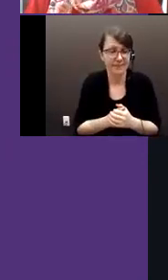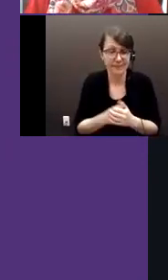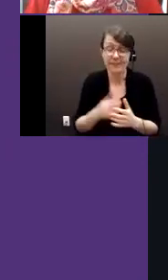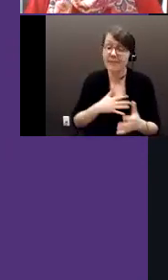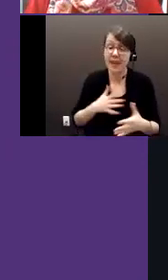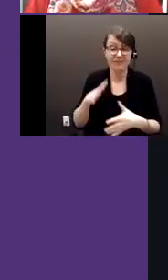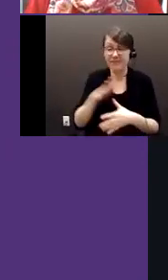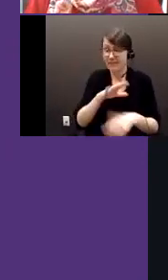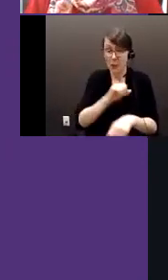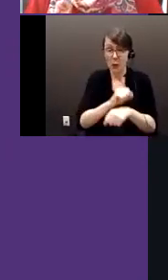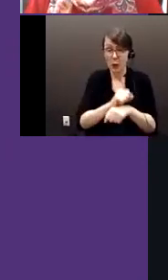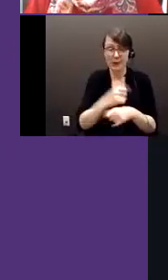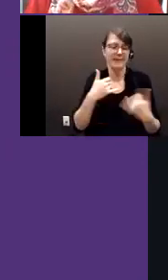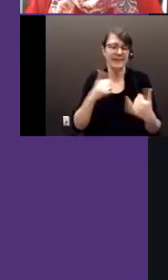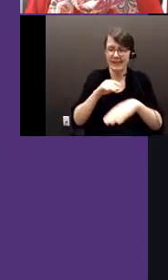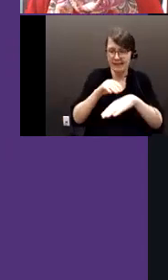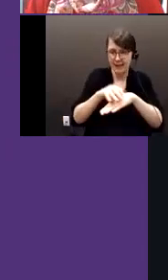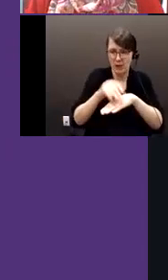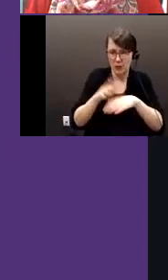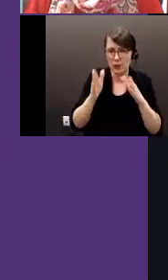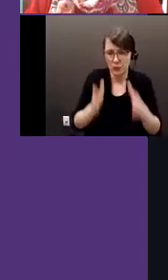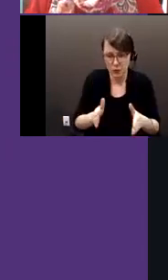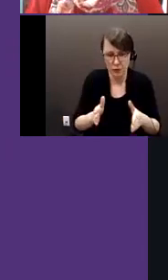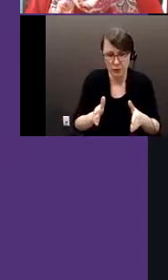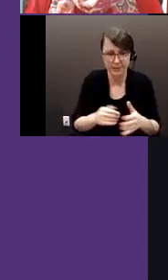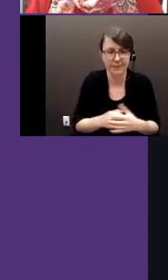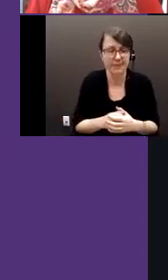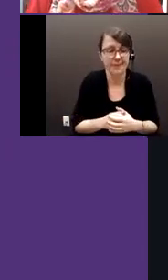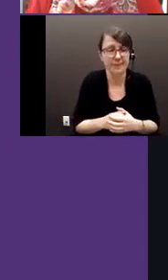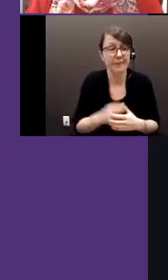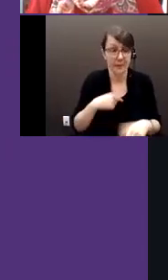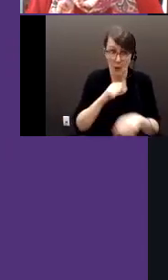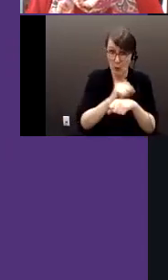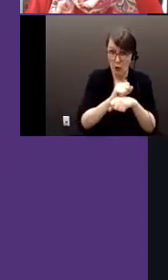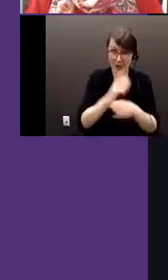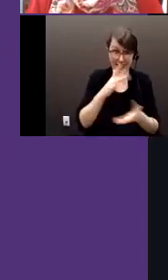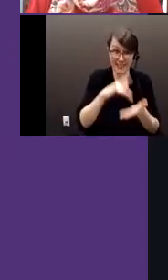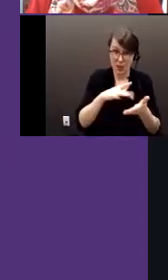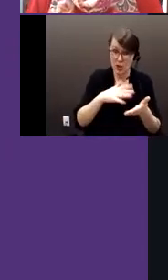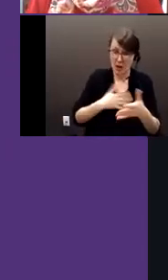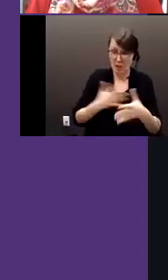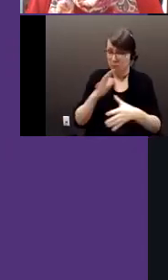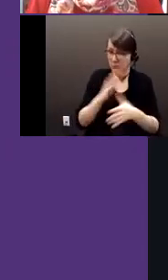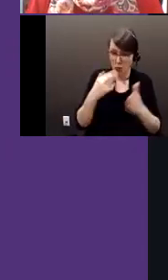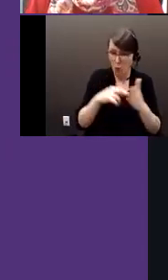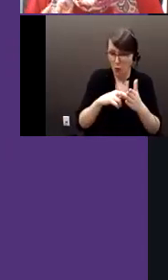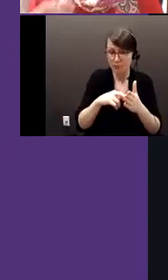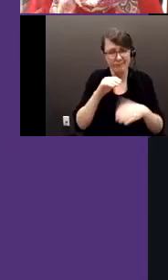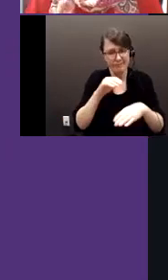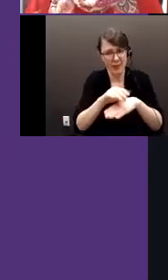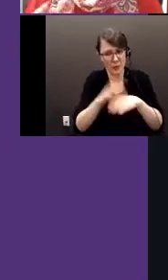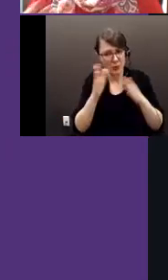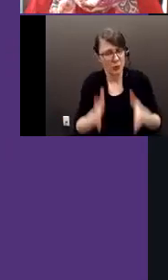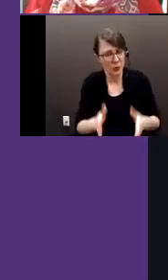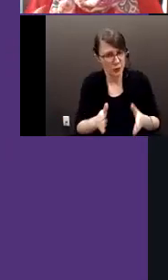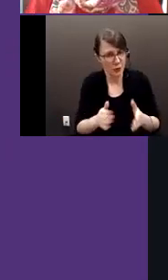counselor. The largest part of my role at the center is as a counselor. But when